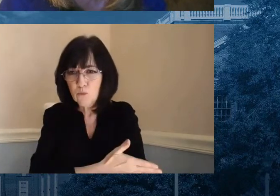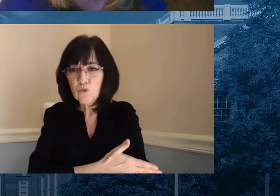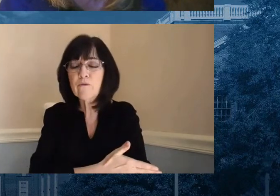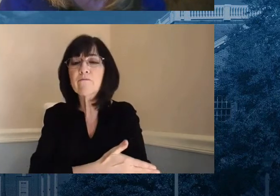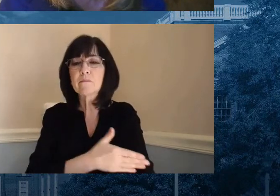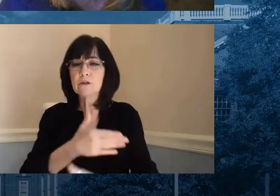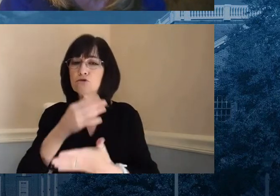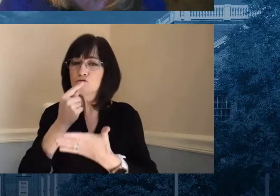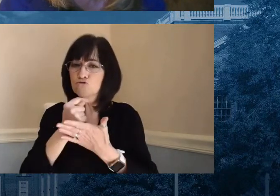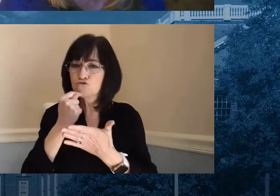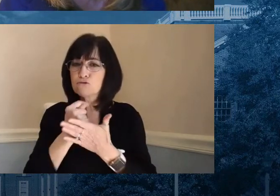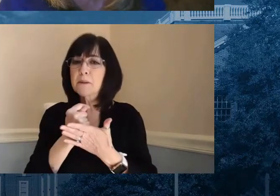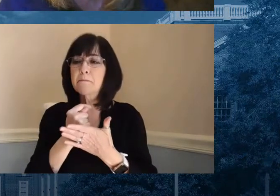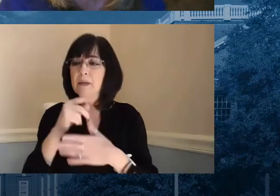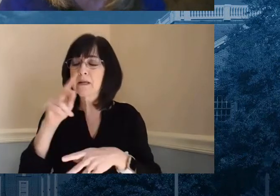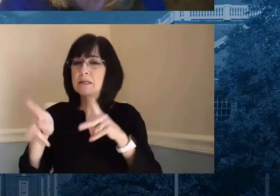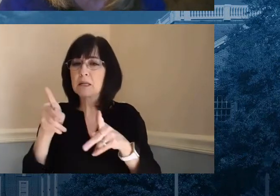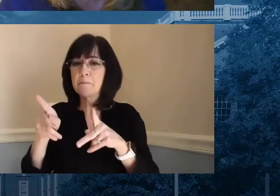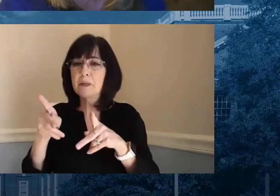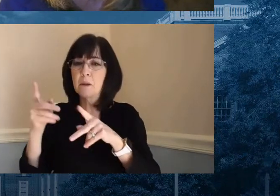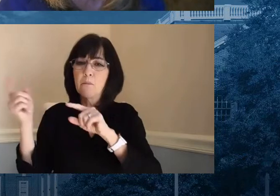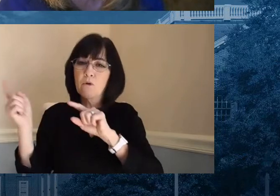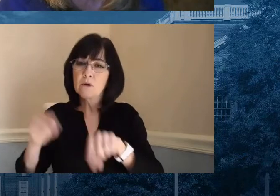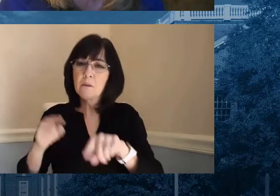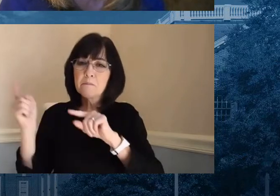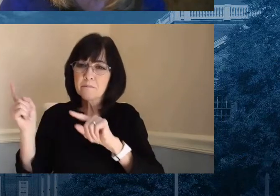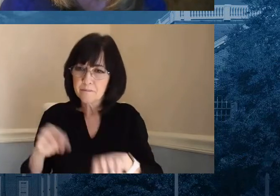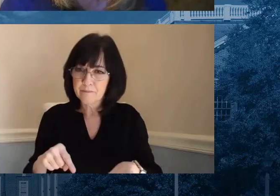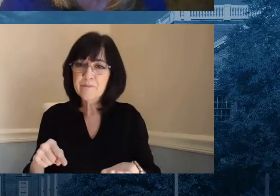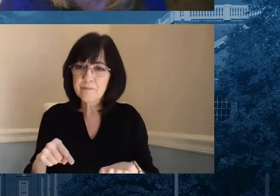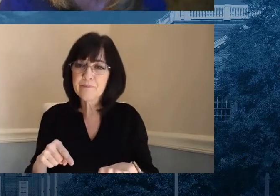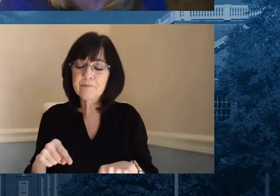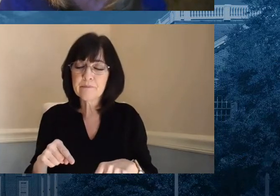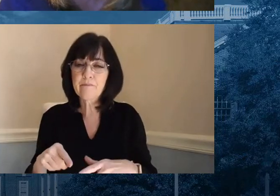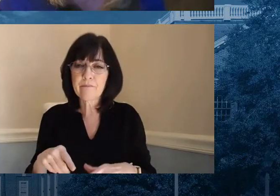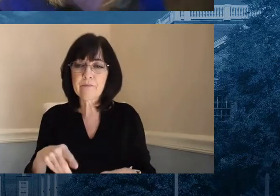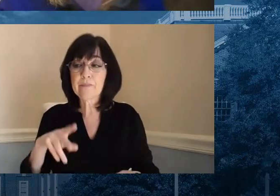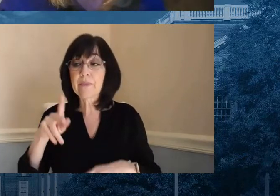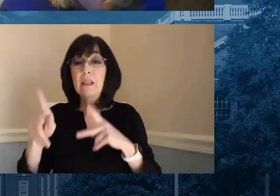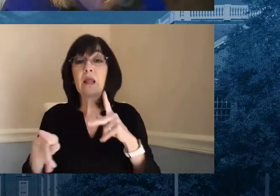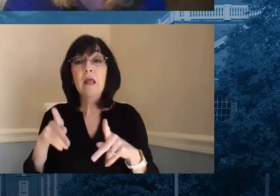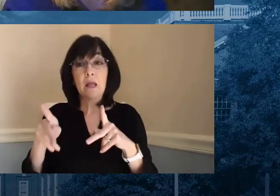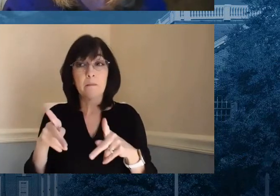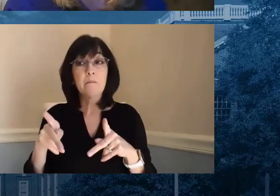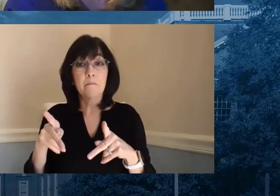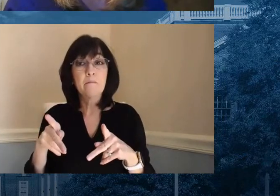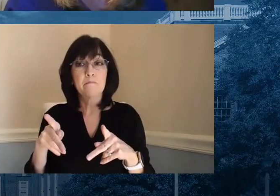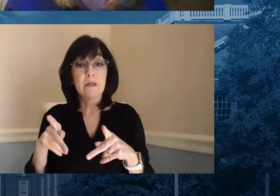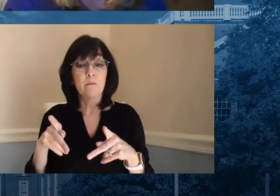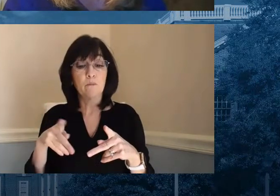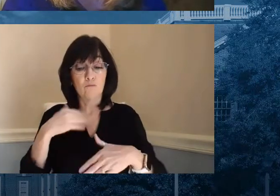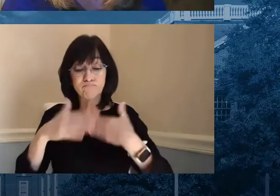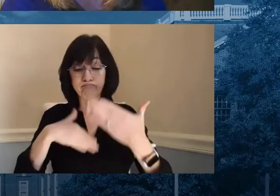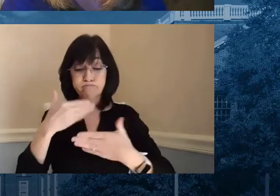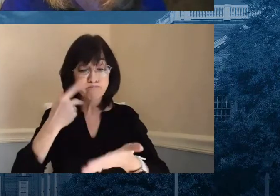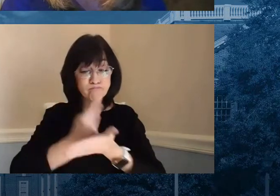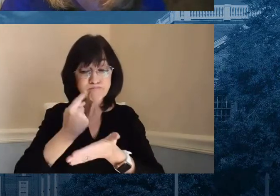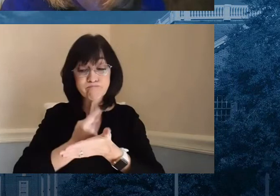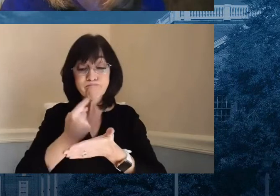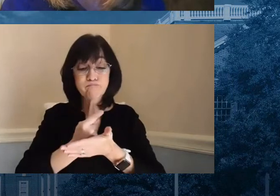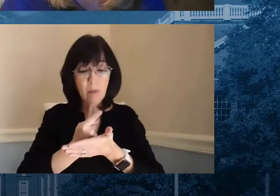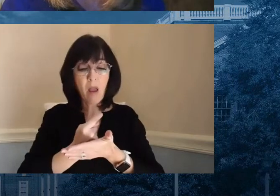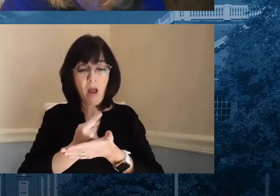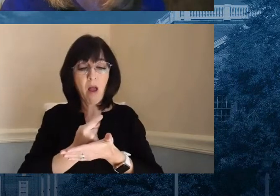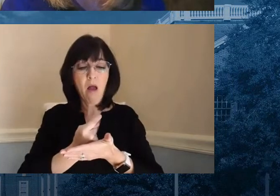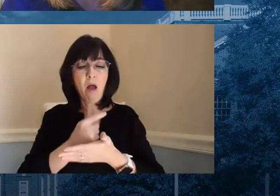folks that came in, and were moving people out more quickly than I think in the spring. AJ, I don't know if you have an update from your